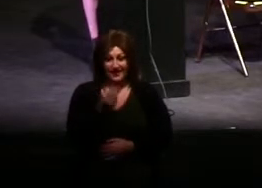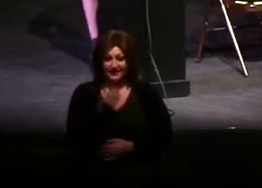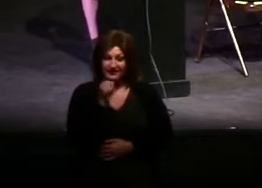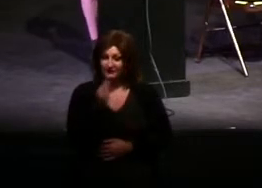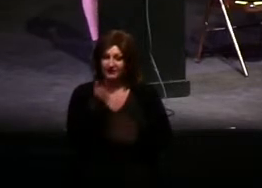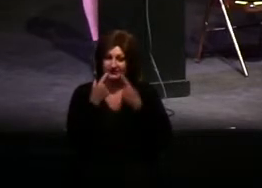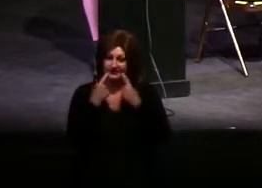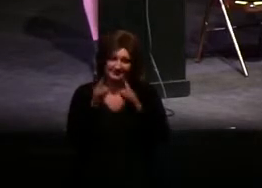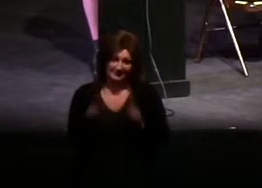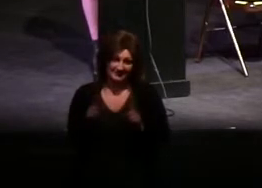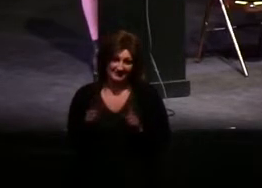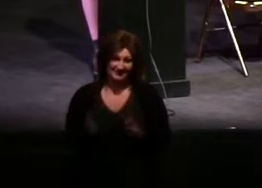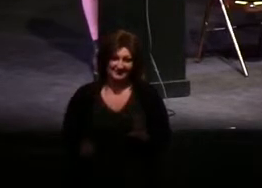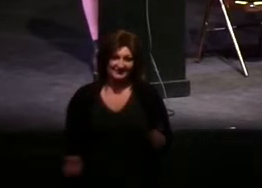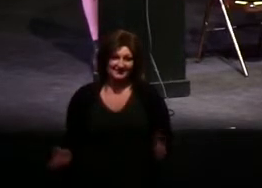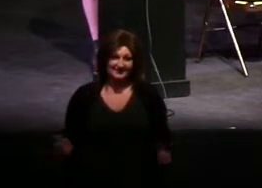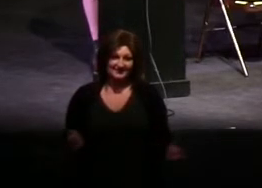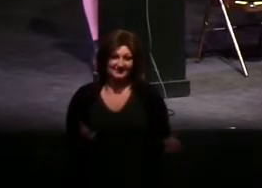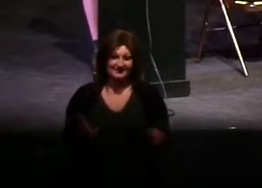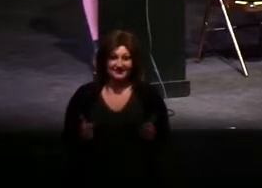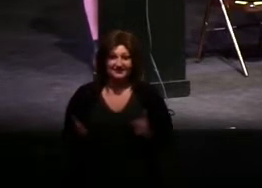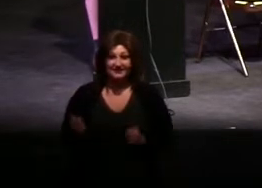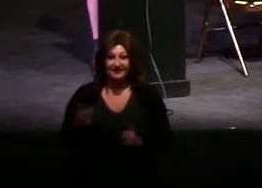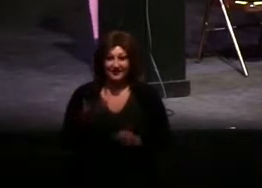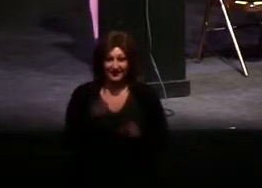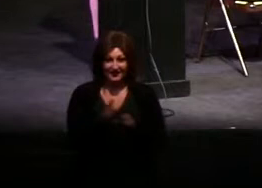go well. And out of that